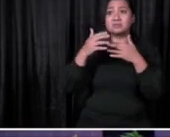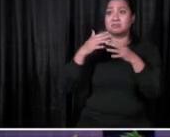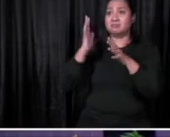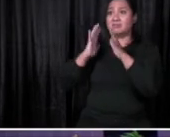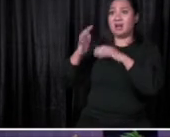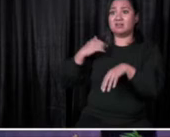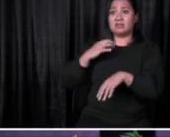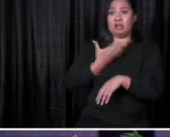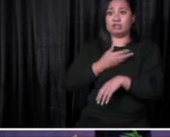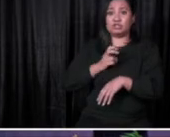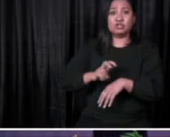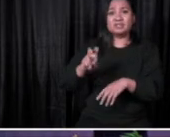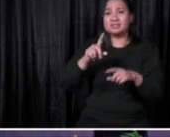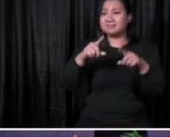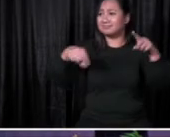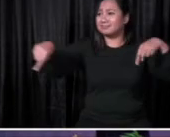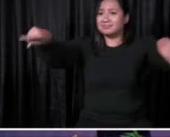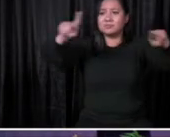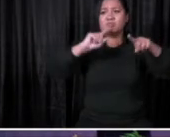here.